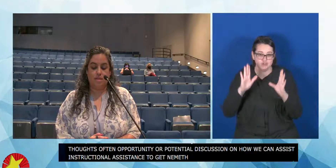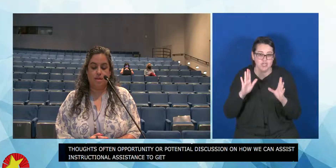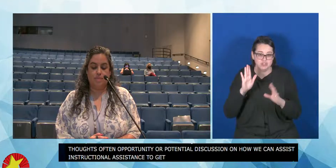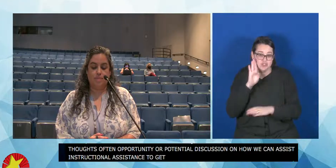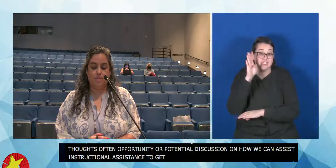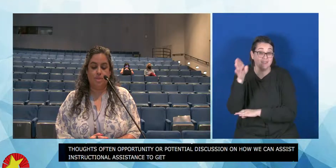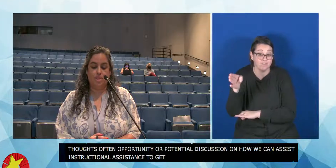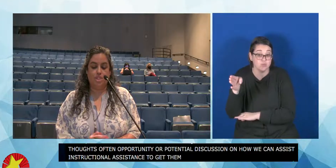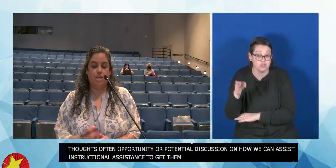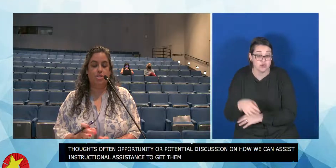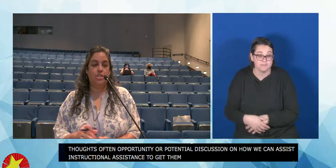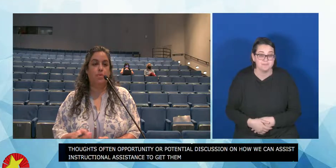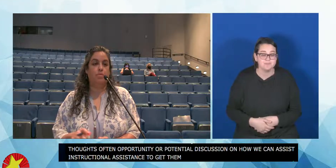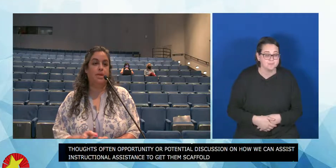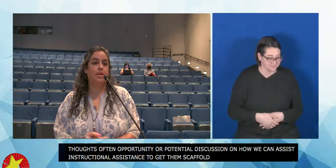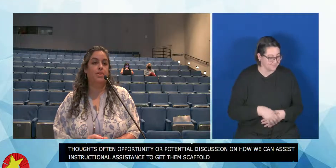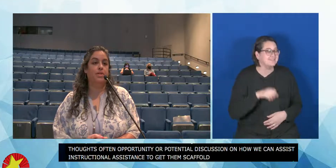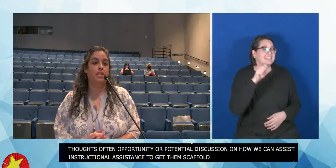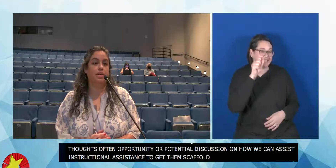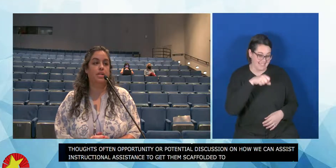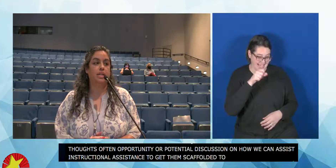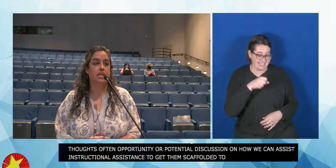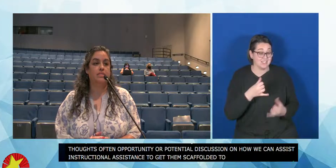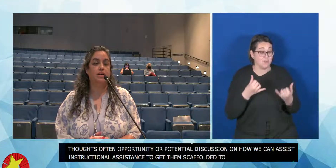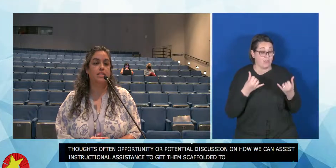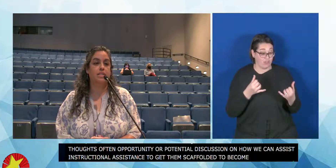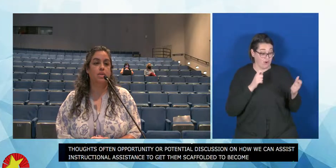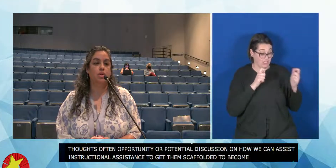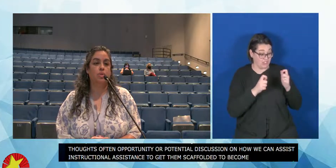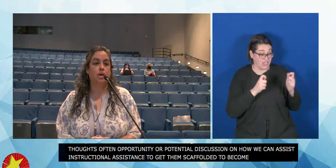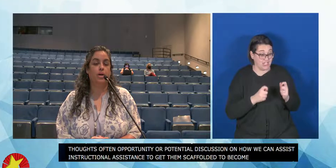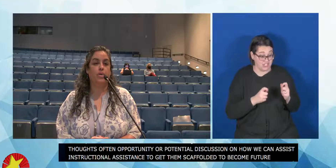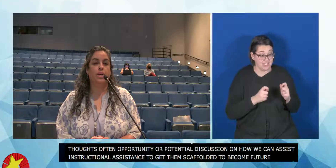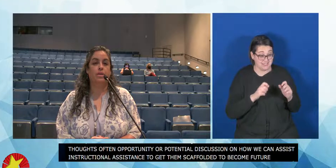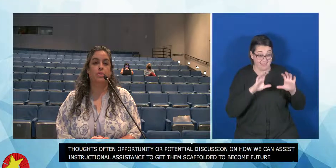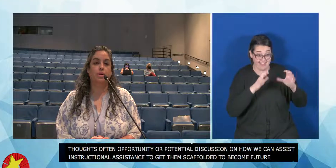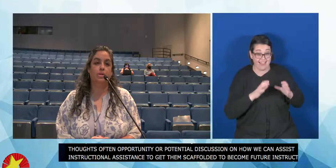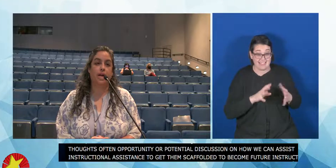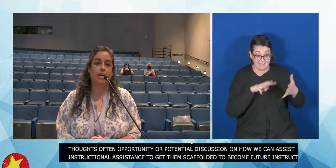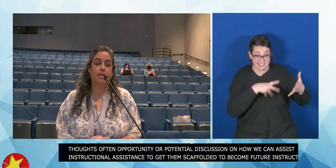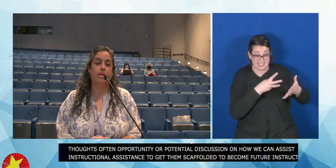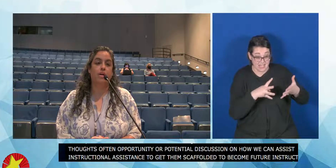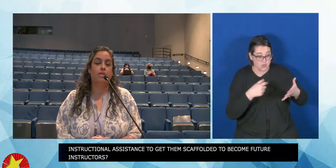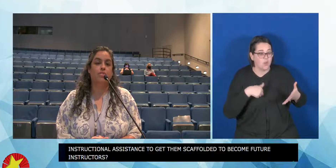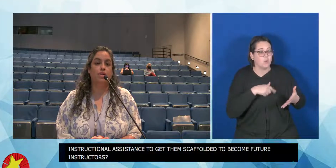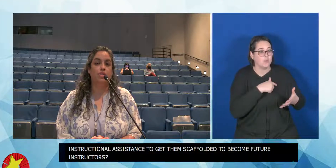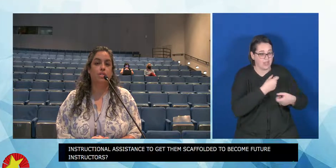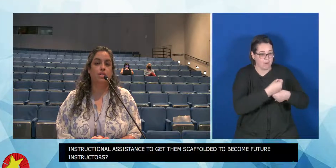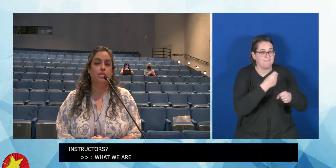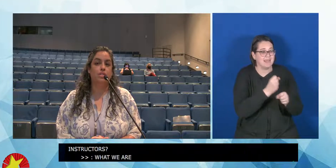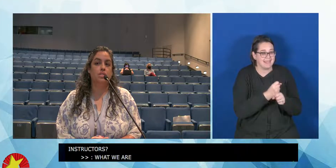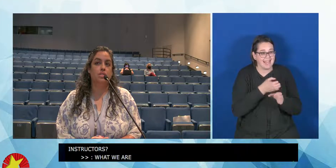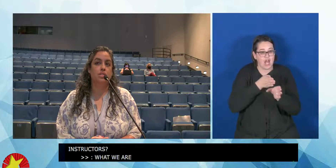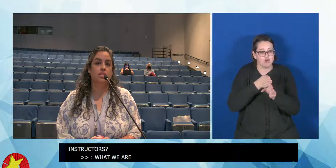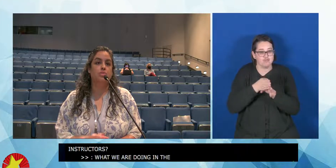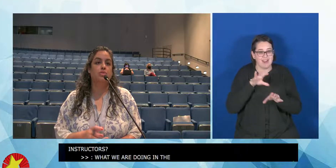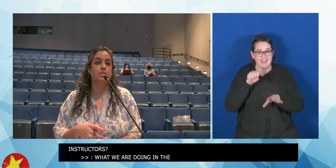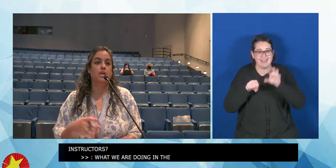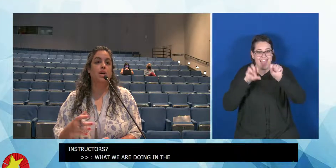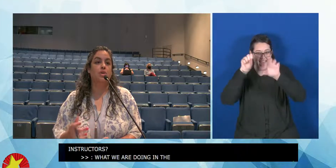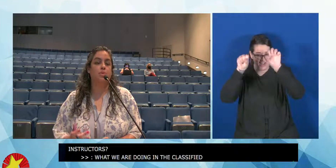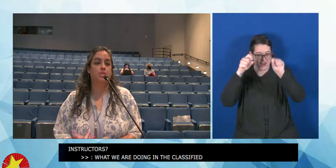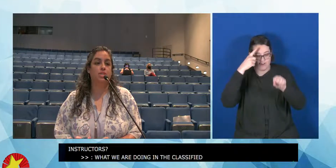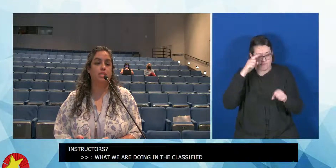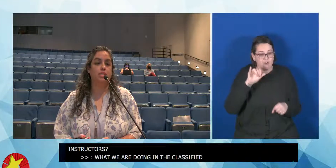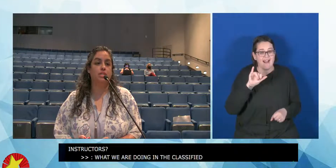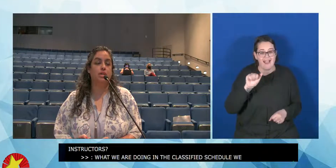Yes. With the changes that we're making currently in the classified schedule, we are creating a career ladder for instructional assistants to move into